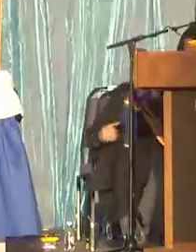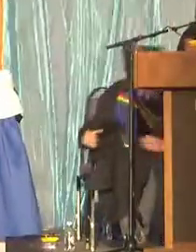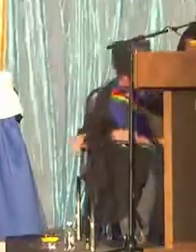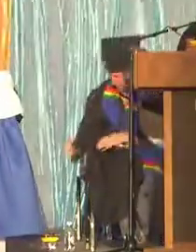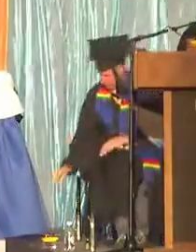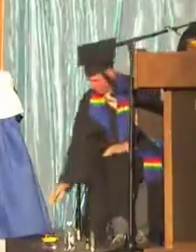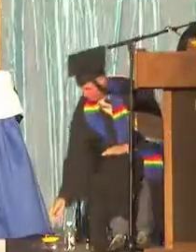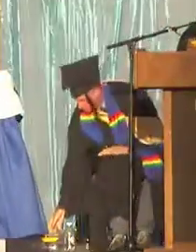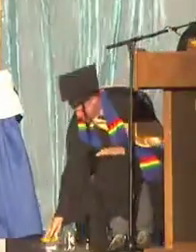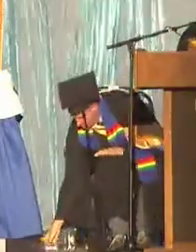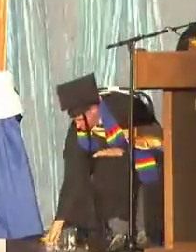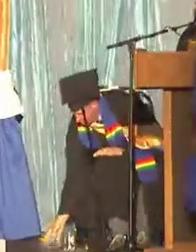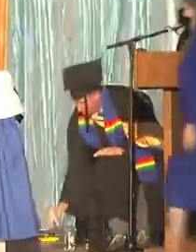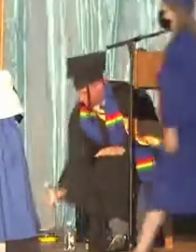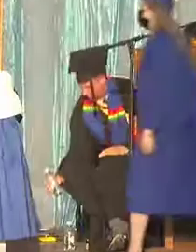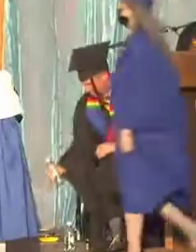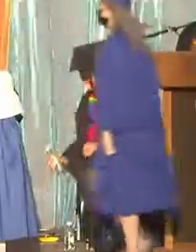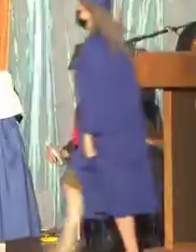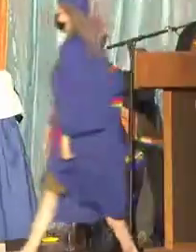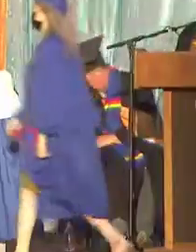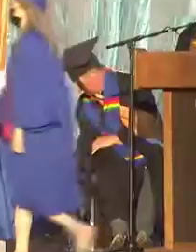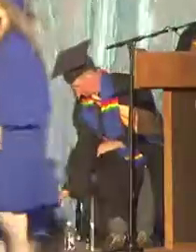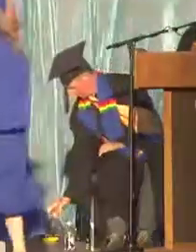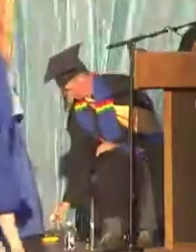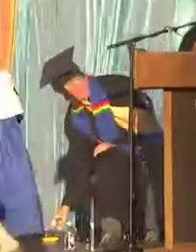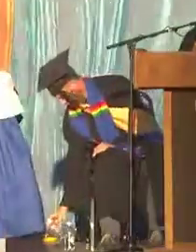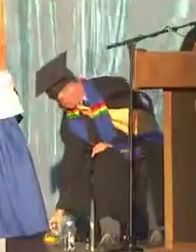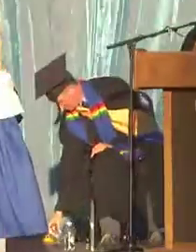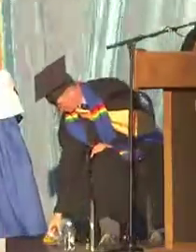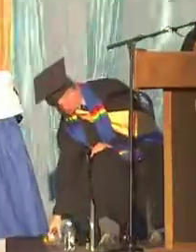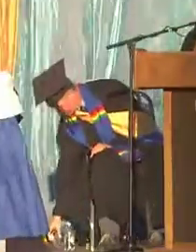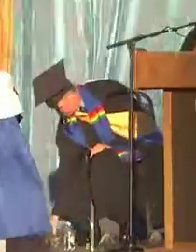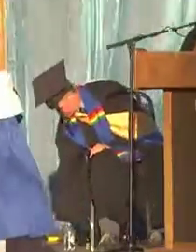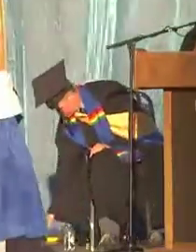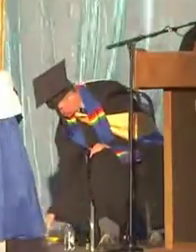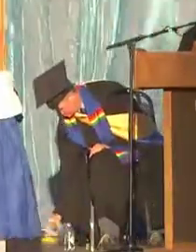Denise Meza Solis with honors.